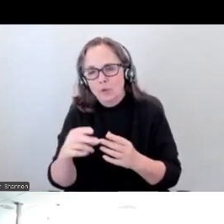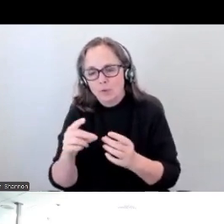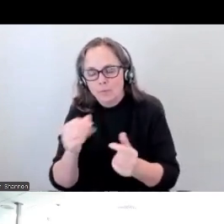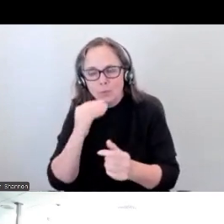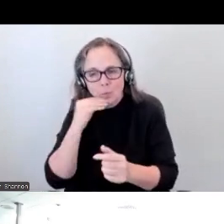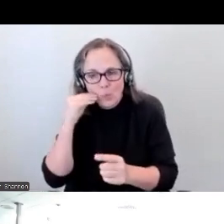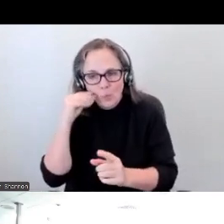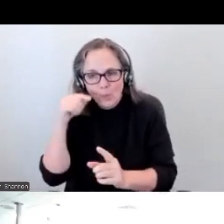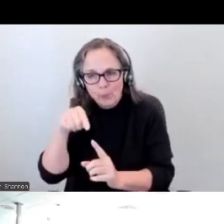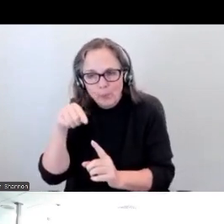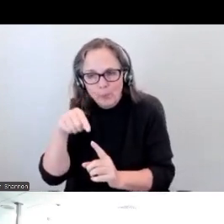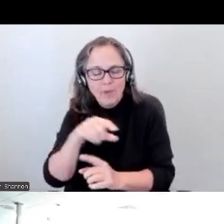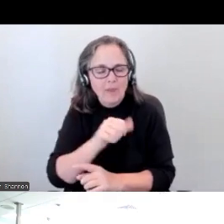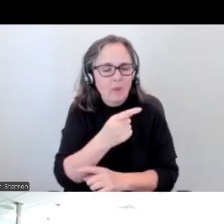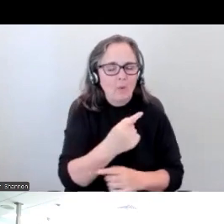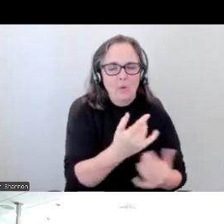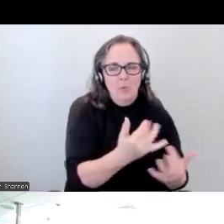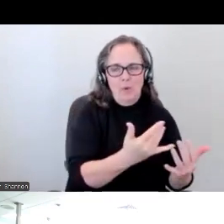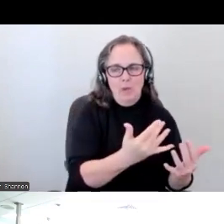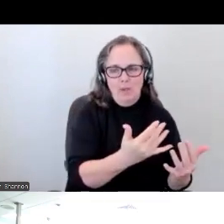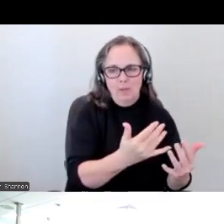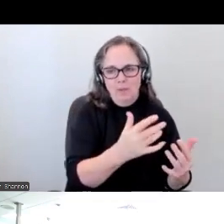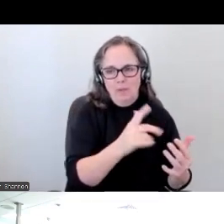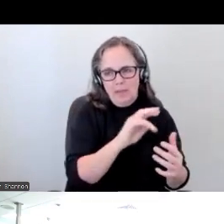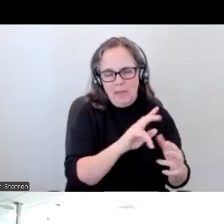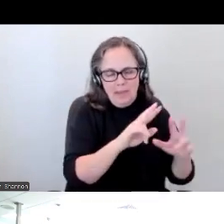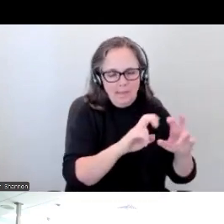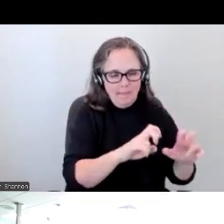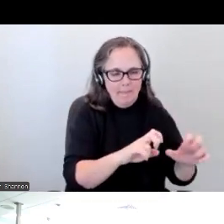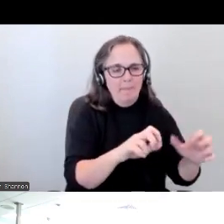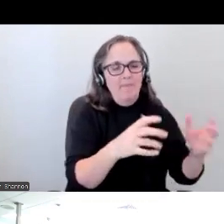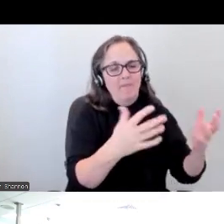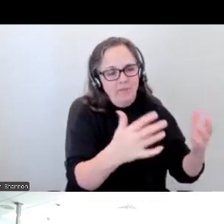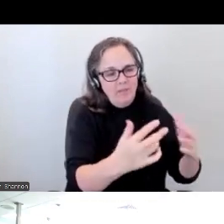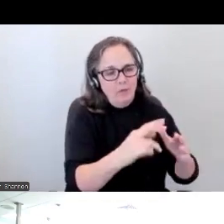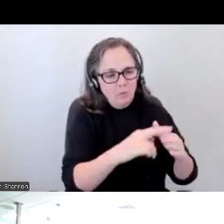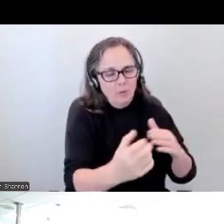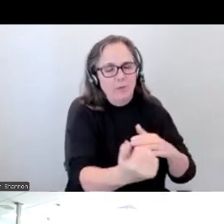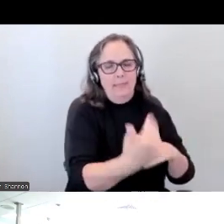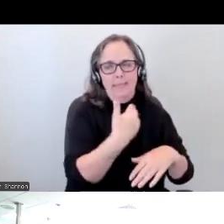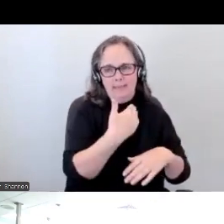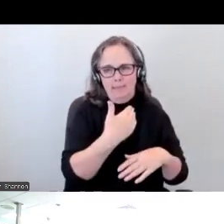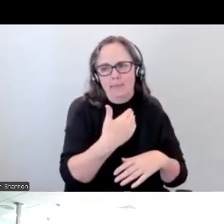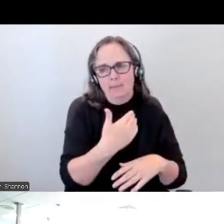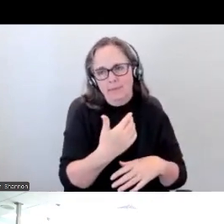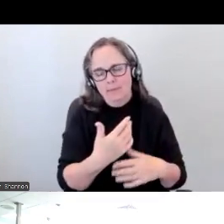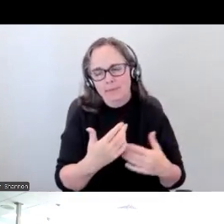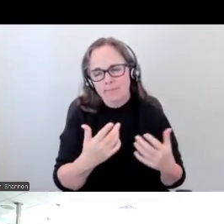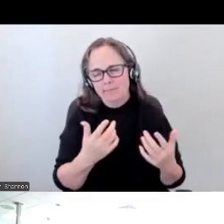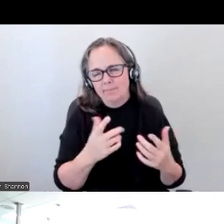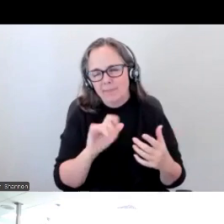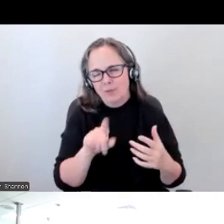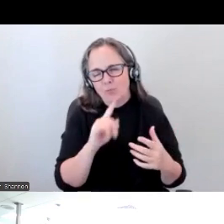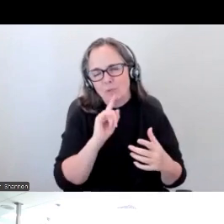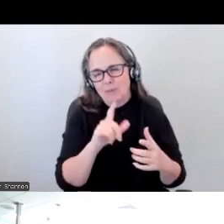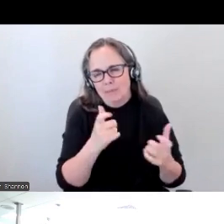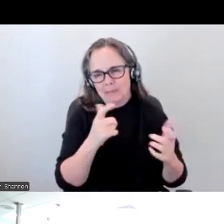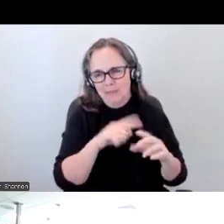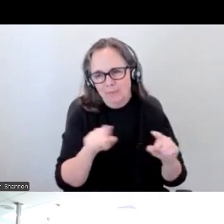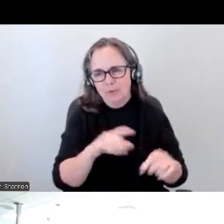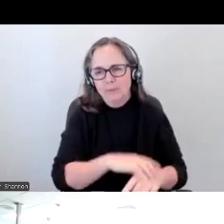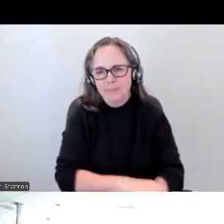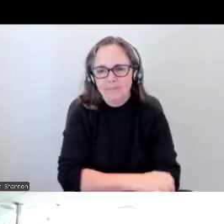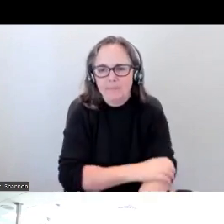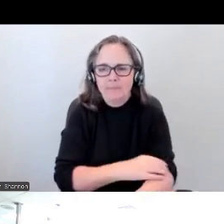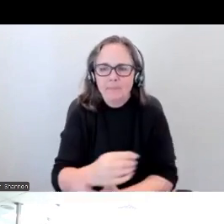home, where the other, the Cologuards, you would wait for the result once sent into for to a lab.